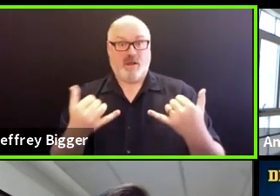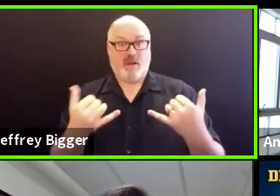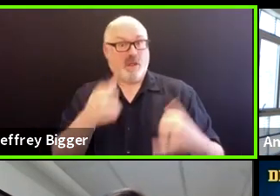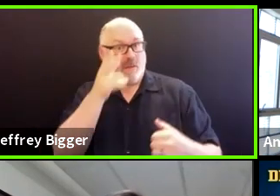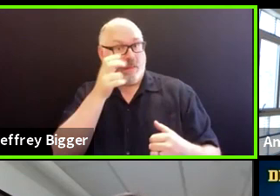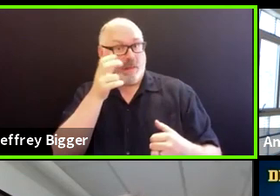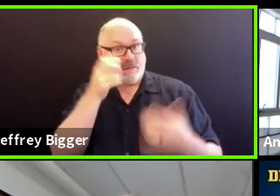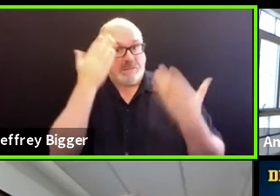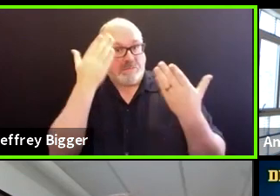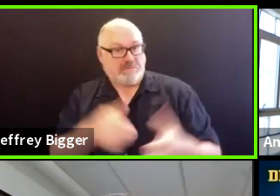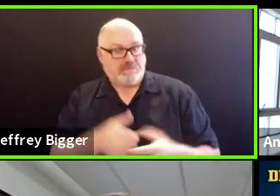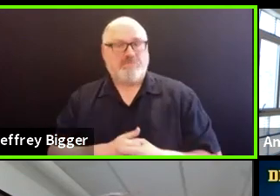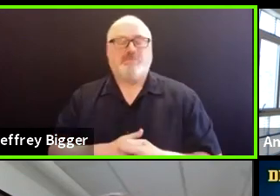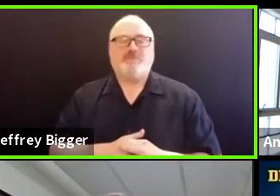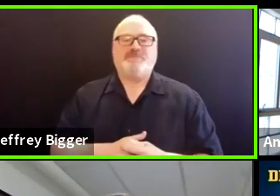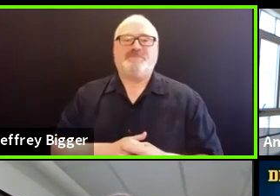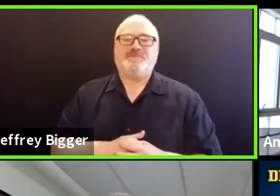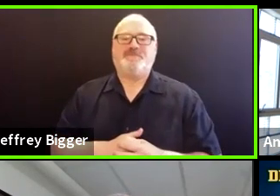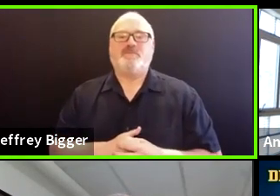in. I'm not sure.